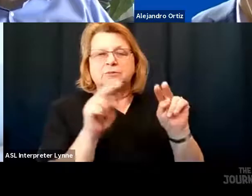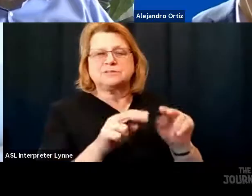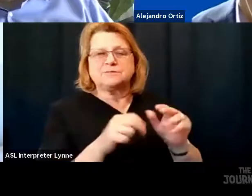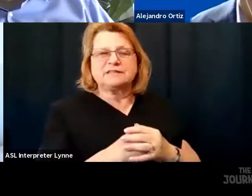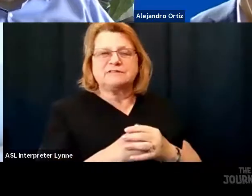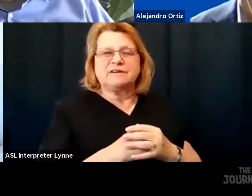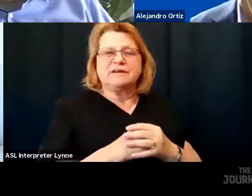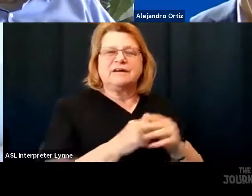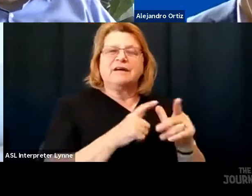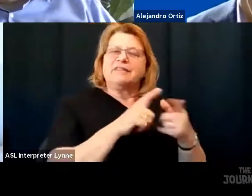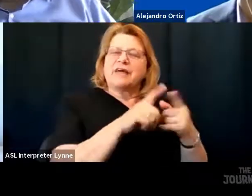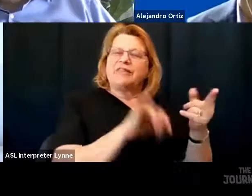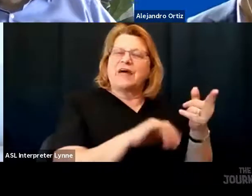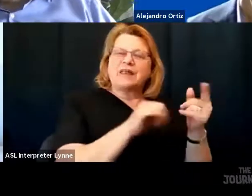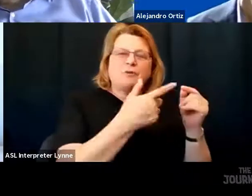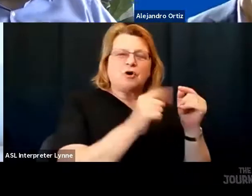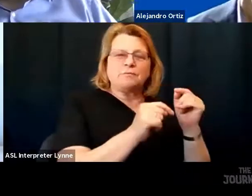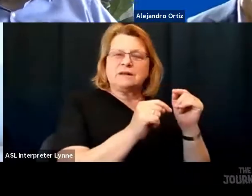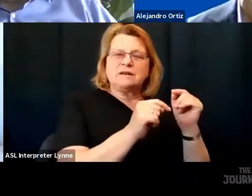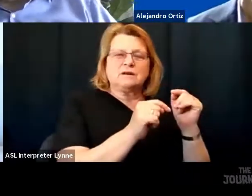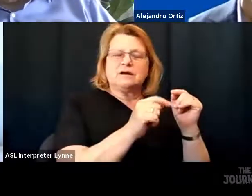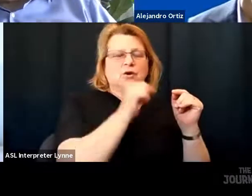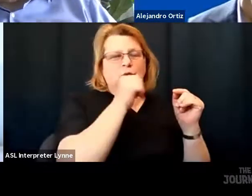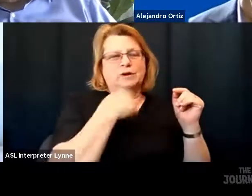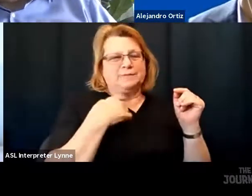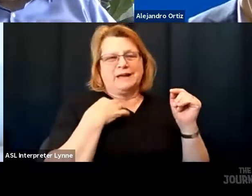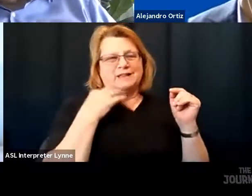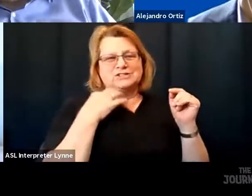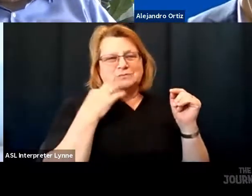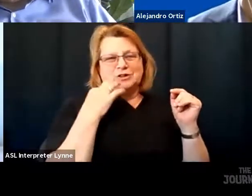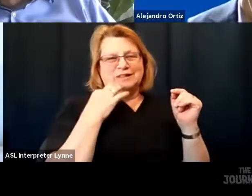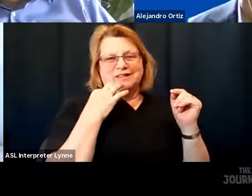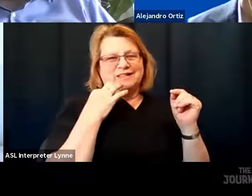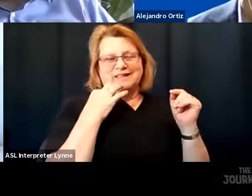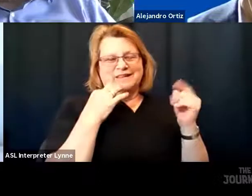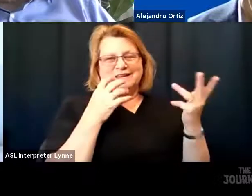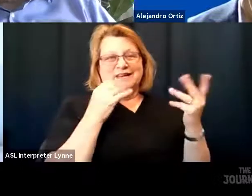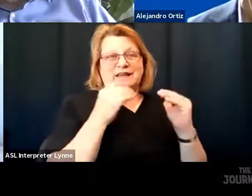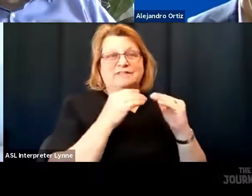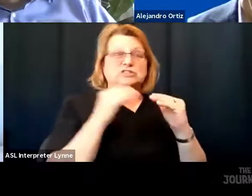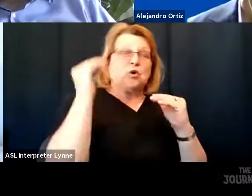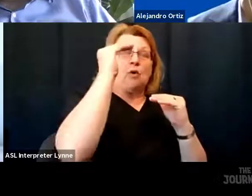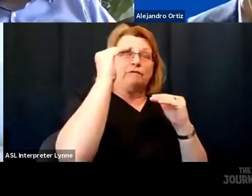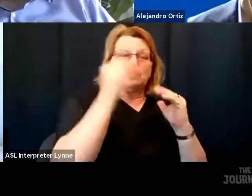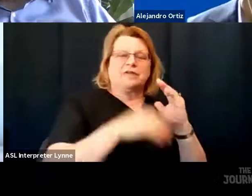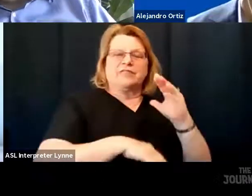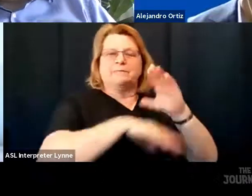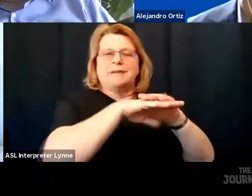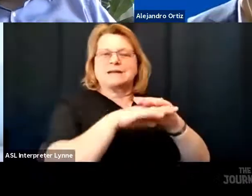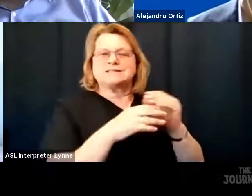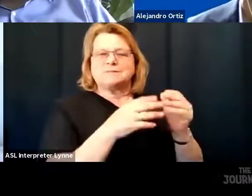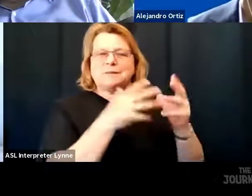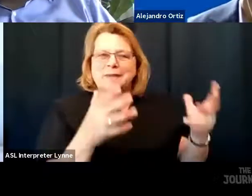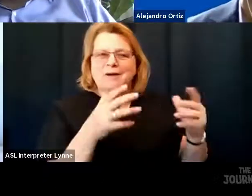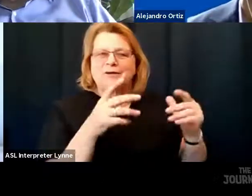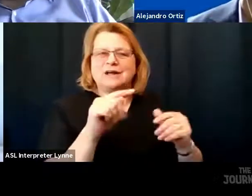then that apartment wouldn't be eligible if it's over, right, the maximum amount that a tenant could spend on rent.